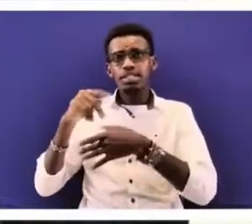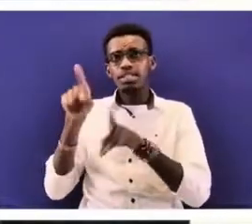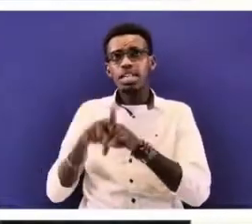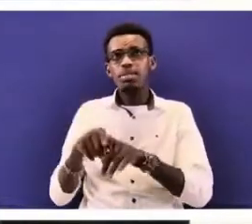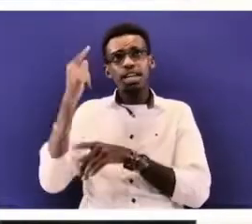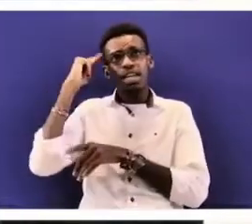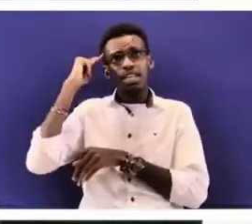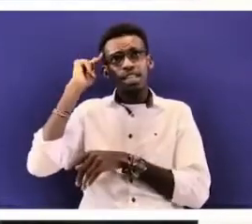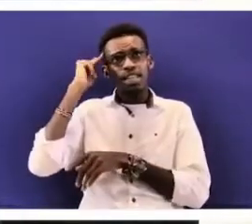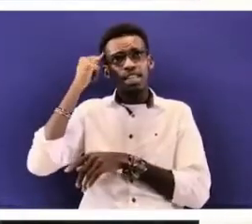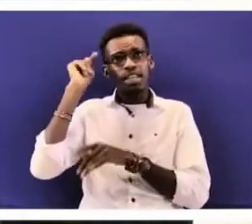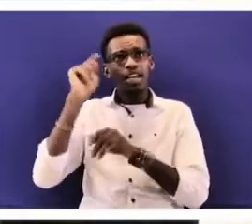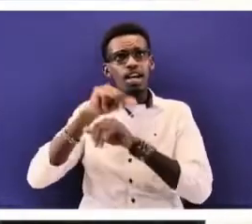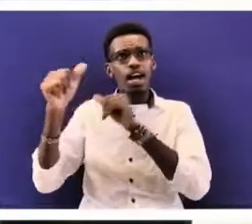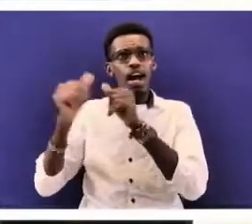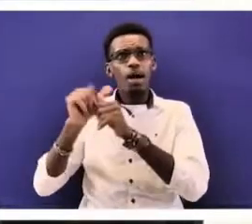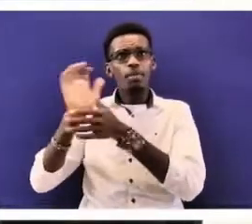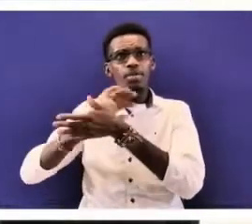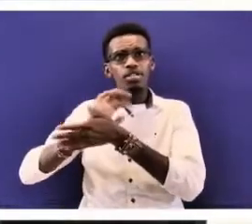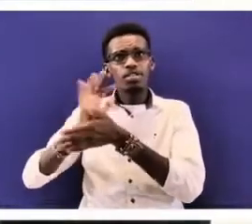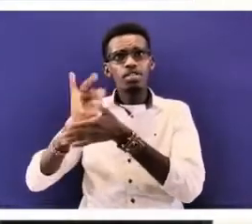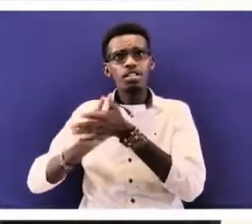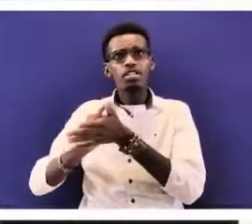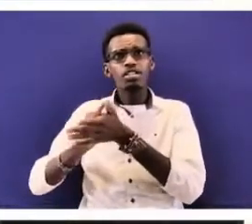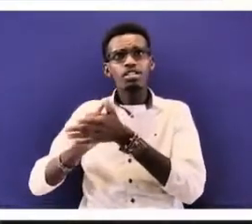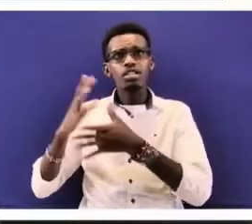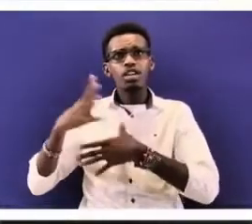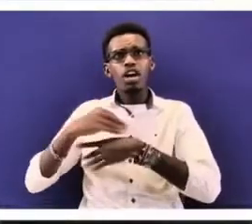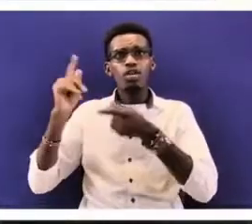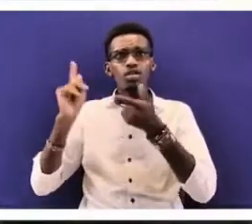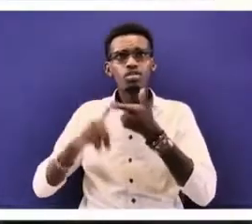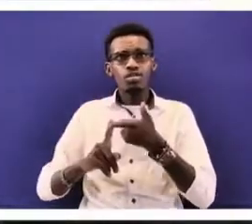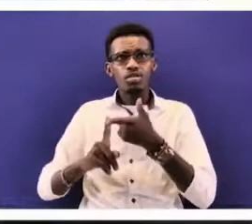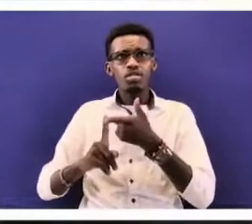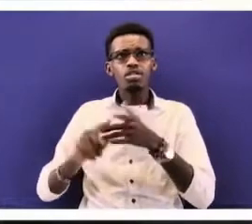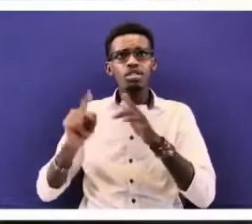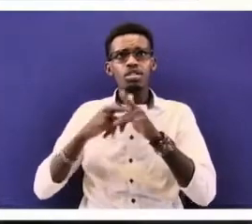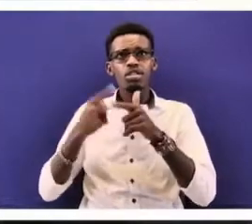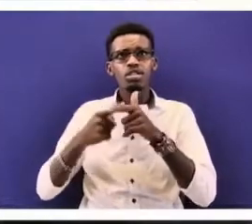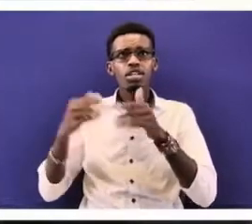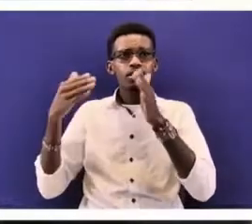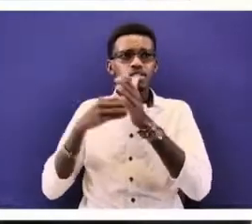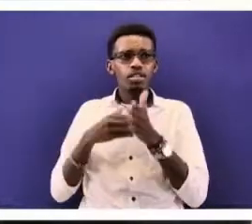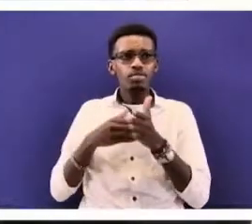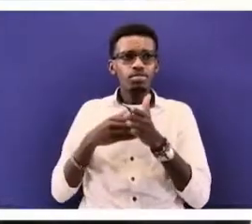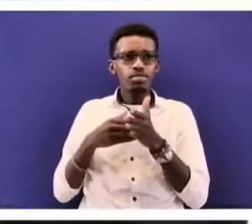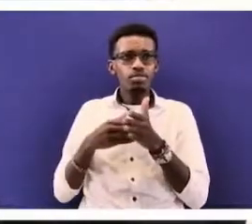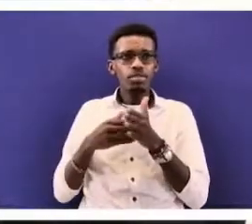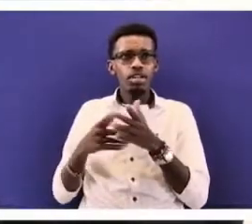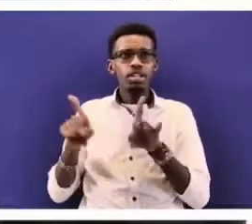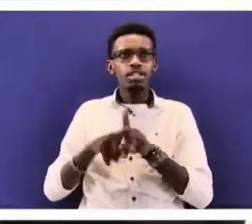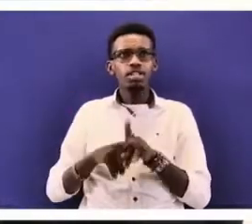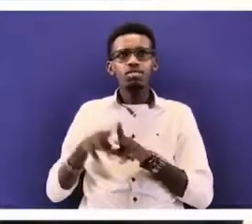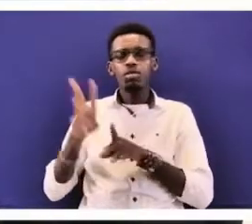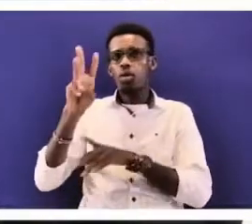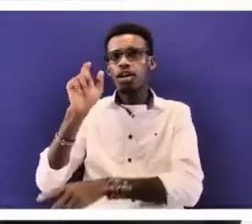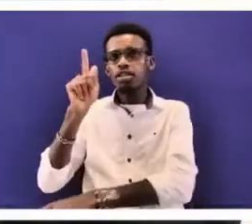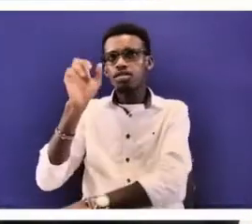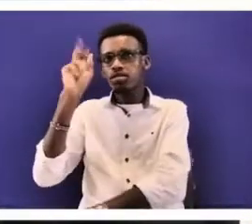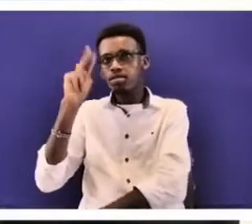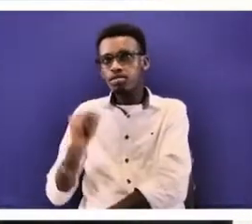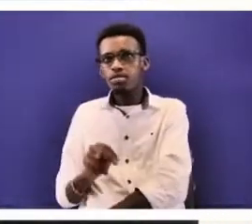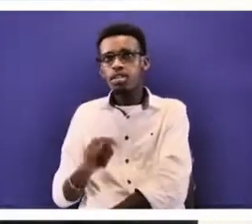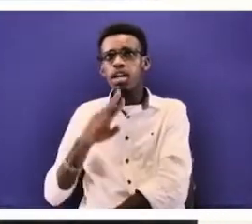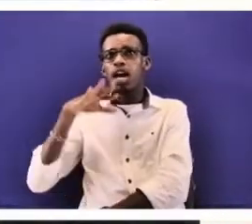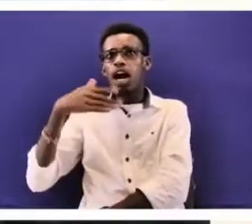thinking about the movies that the church is supposed to go to. So therefore he stopped in the middle and said, "Watson,